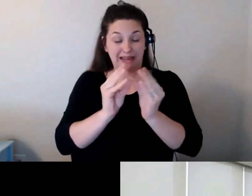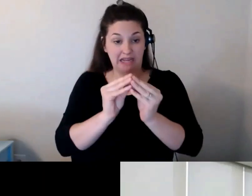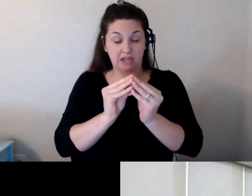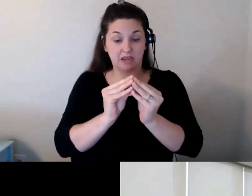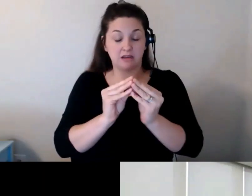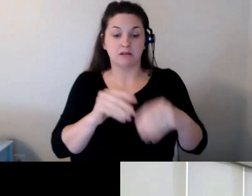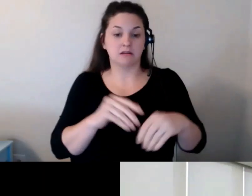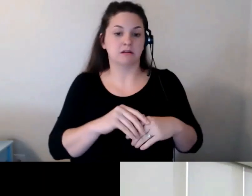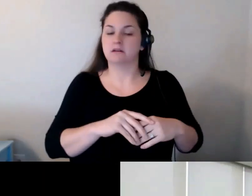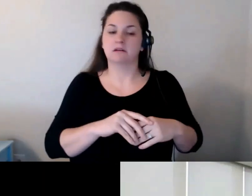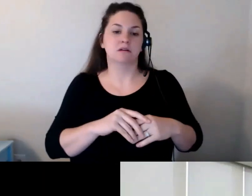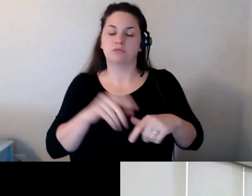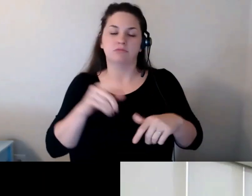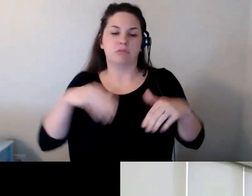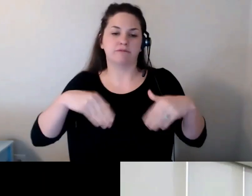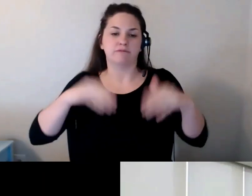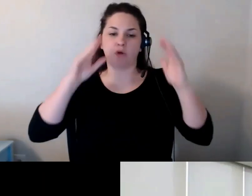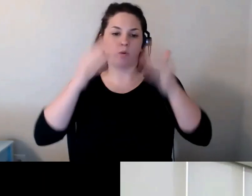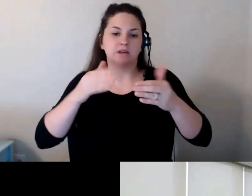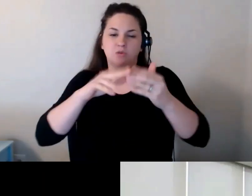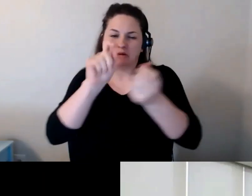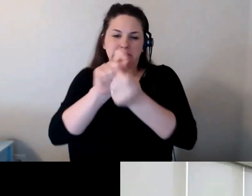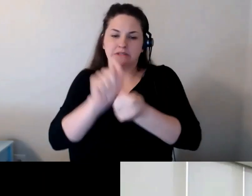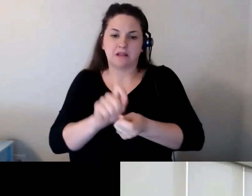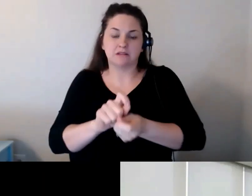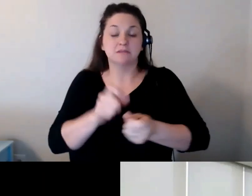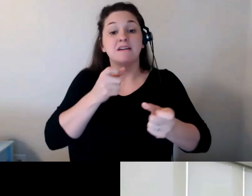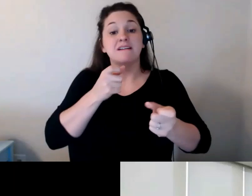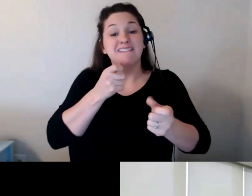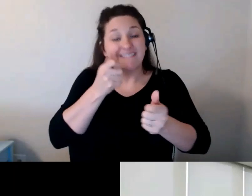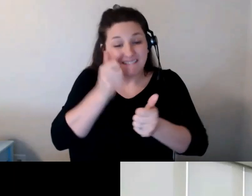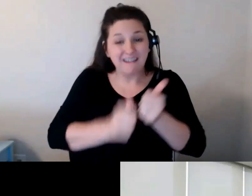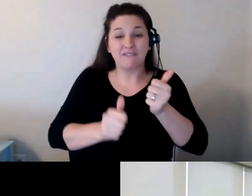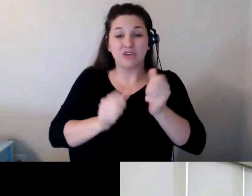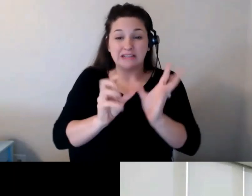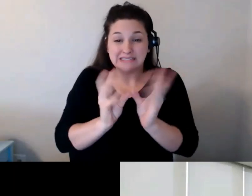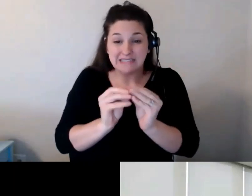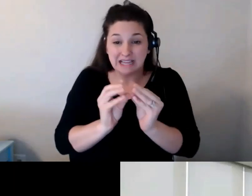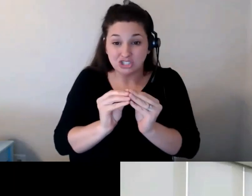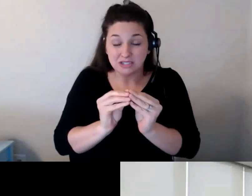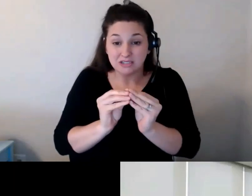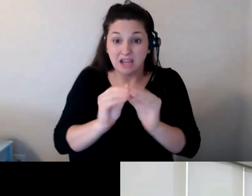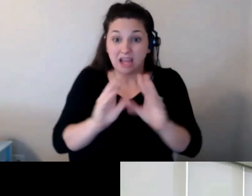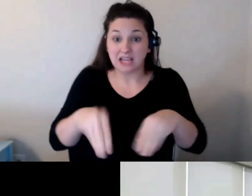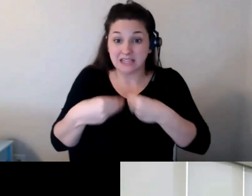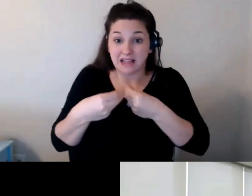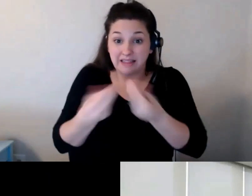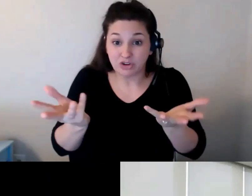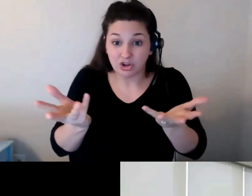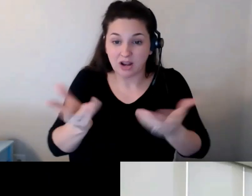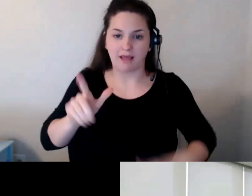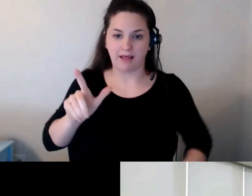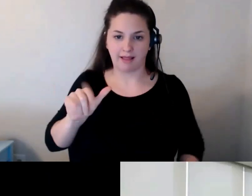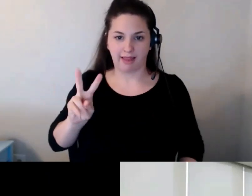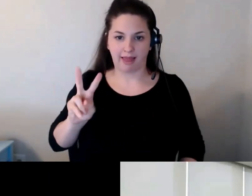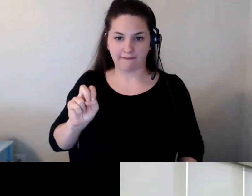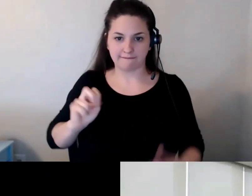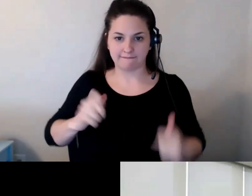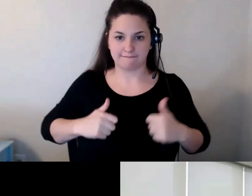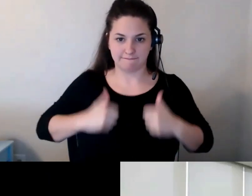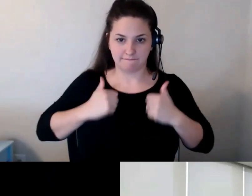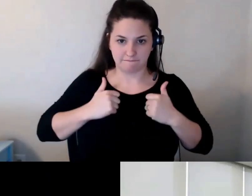all the detail yet, every session will be delivered live. They will be